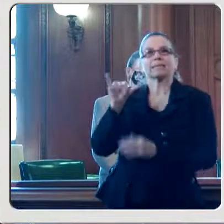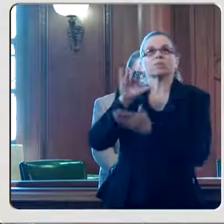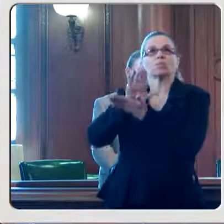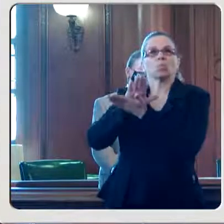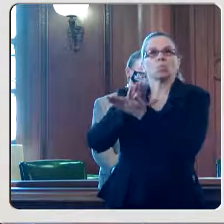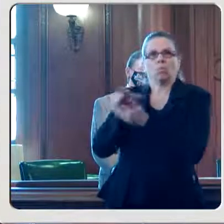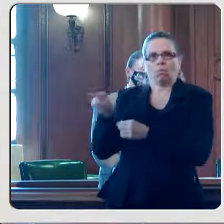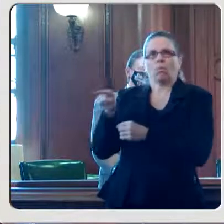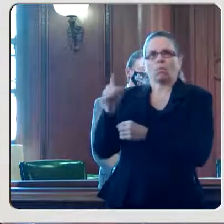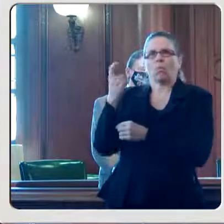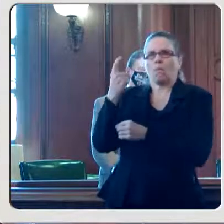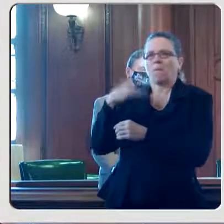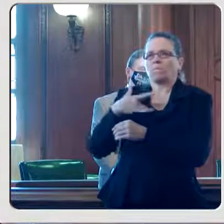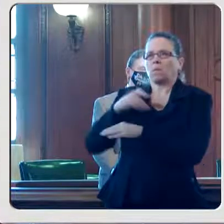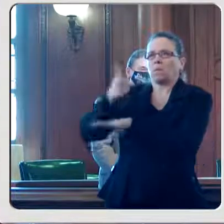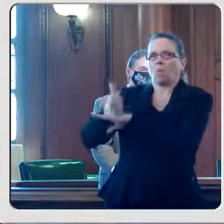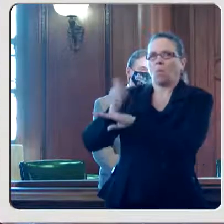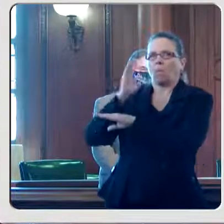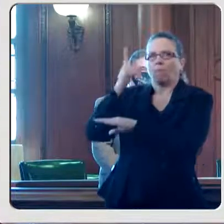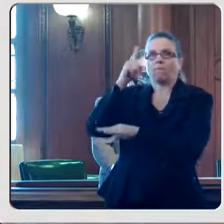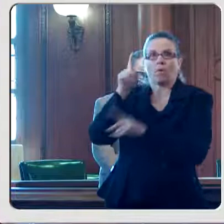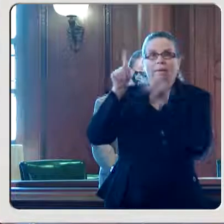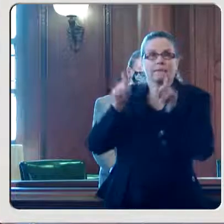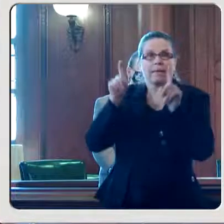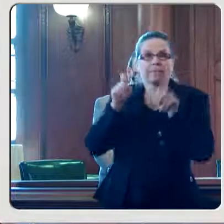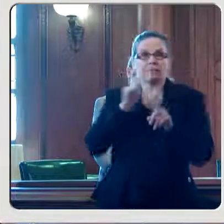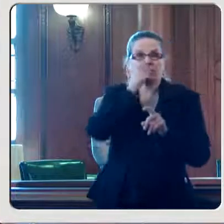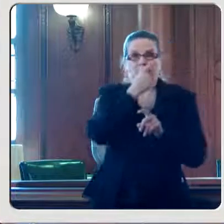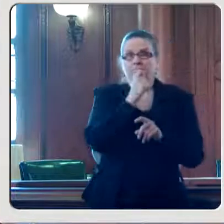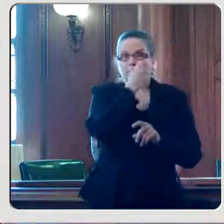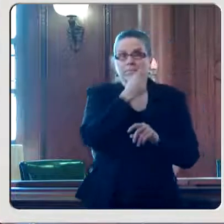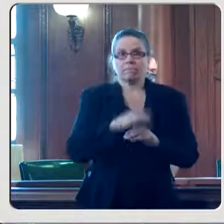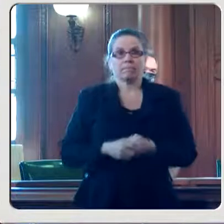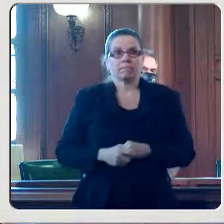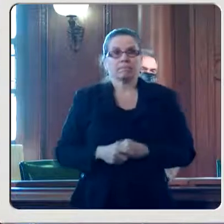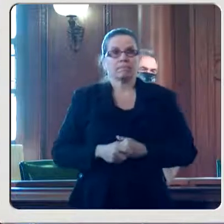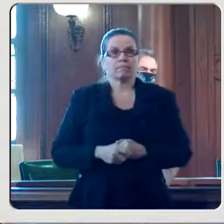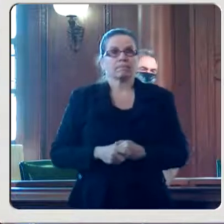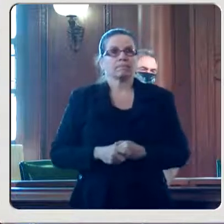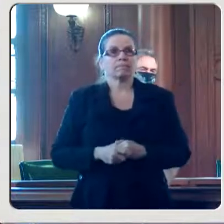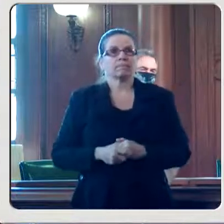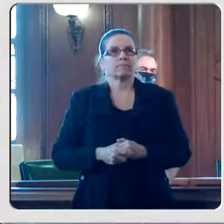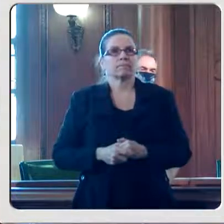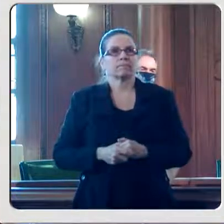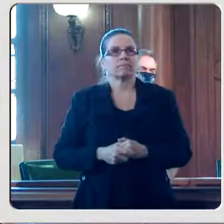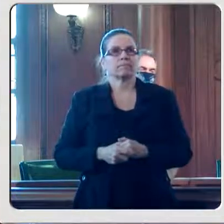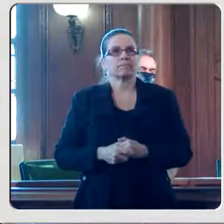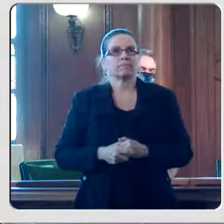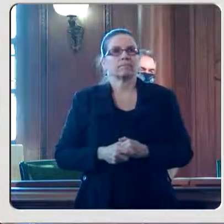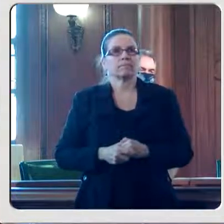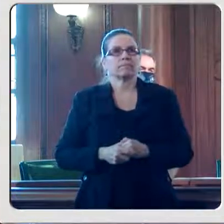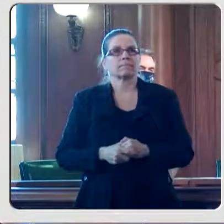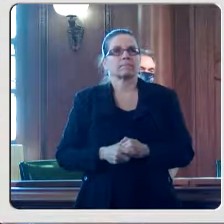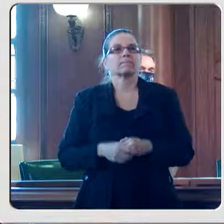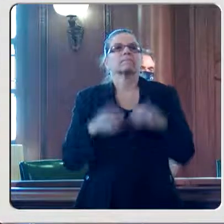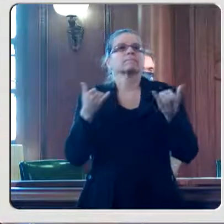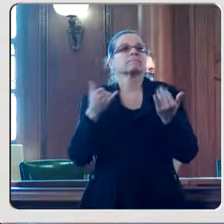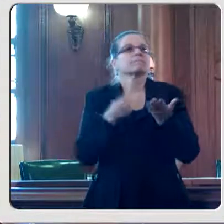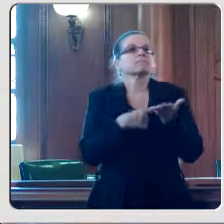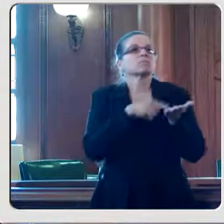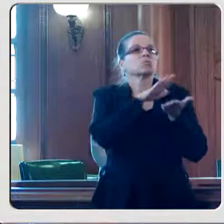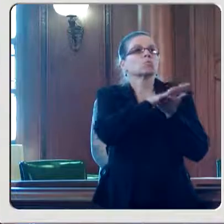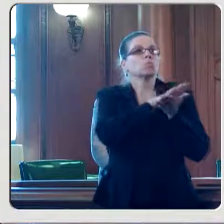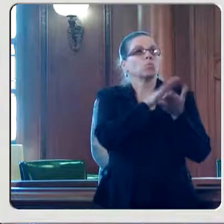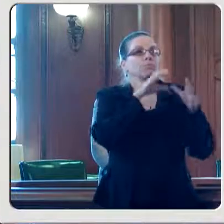Assistant Superintendent Lydia Martinez, also Jeannie Clancy, the nursing supervisor, and